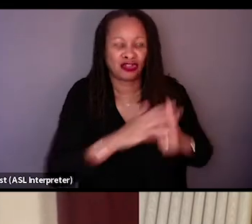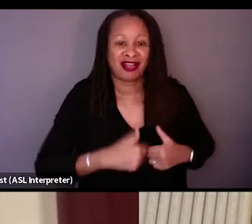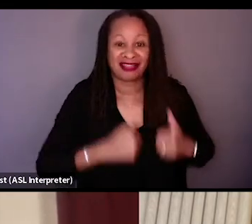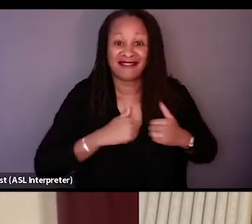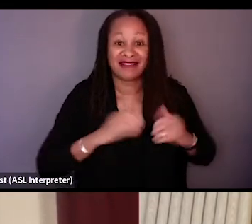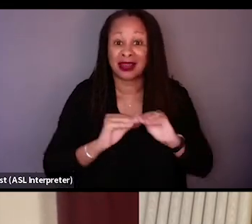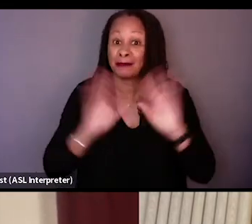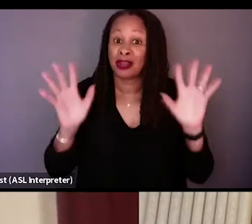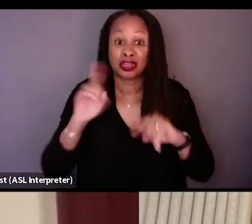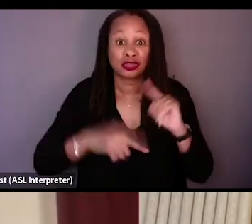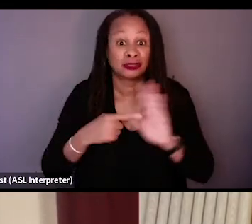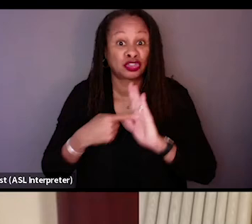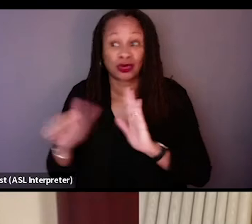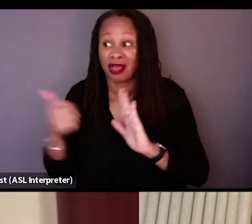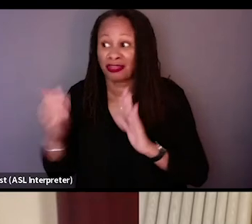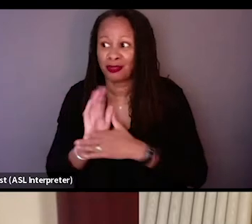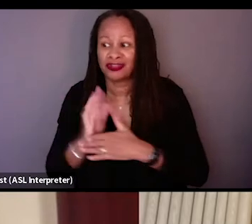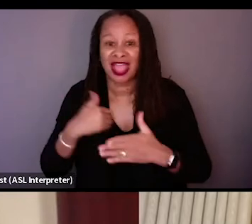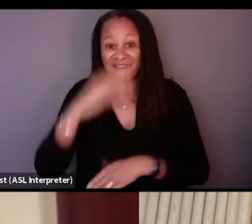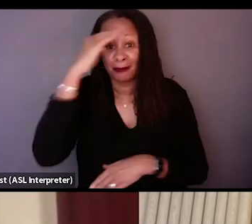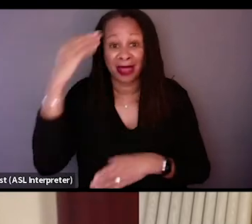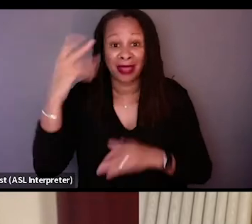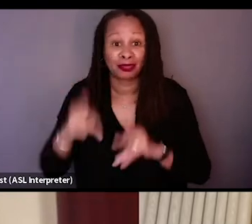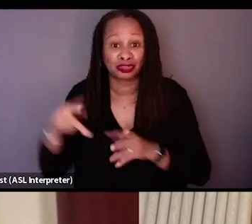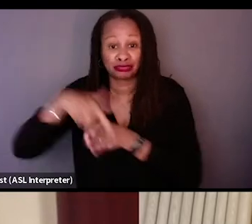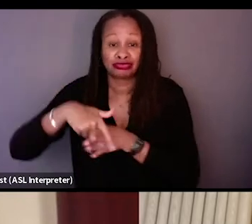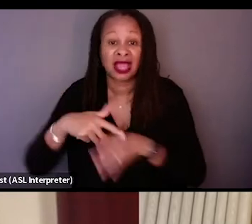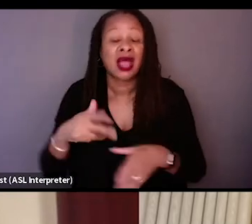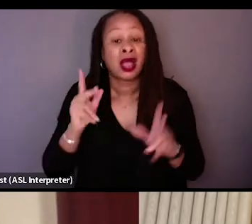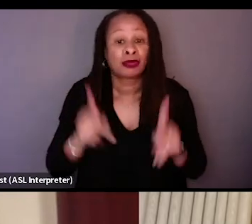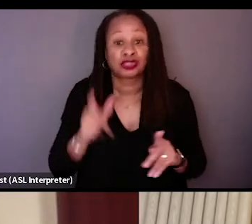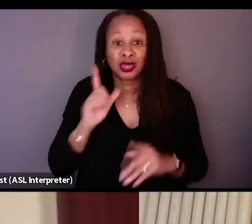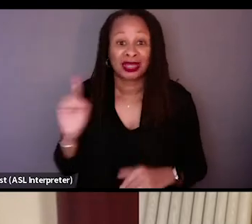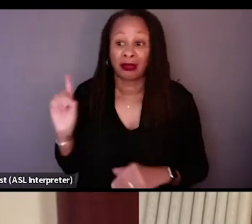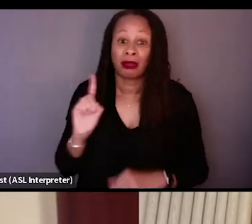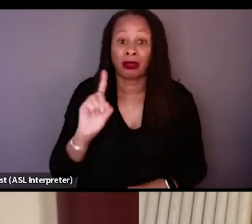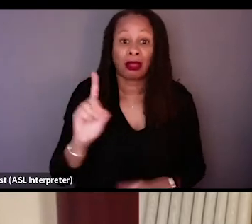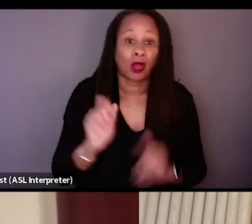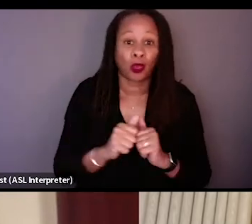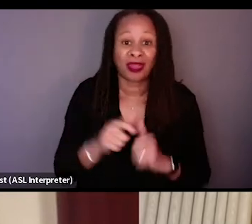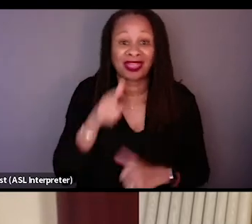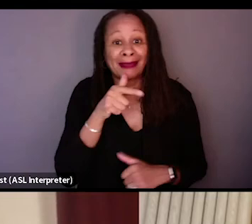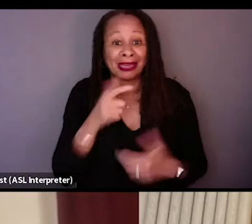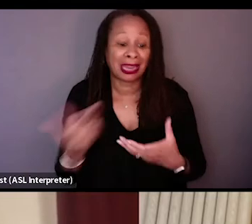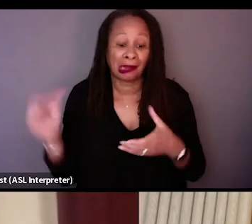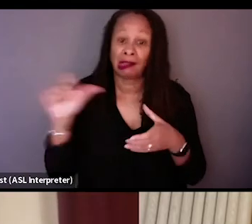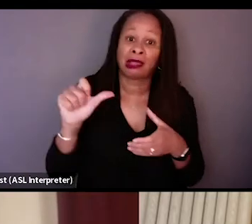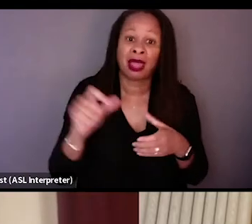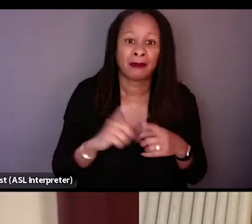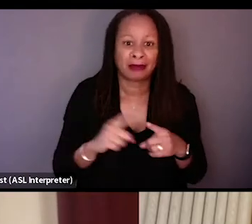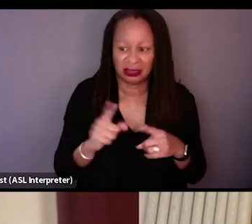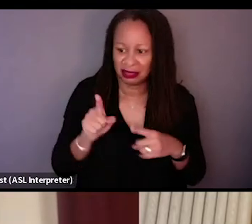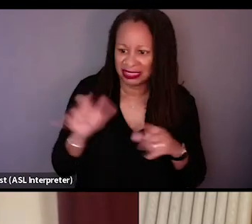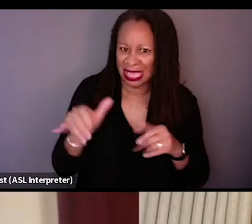not be shown in those movies. It's okay to have somebody walk out on the porch with lemonade, but to put that person on the horse, well,